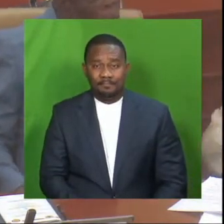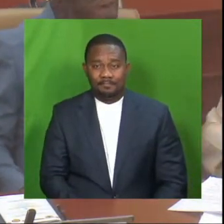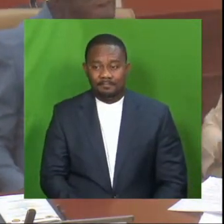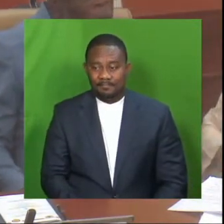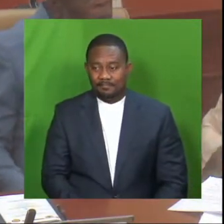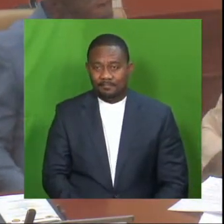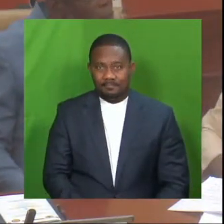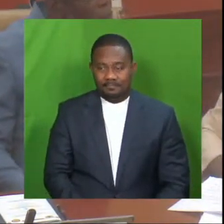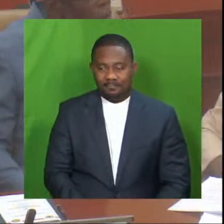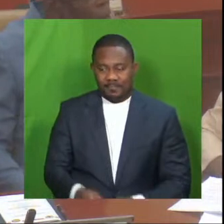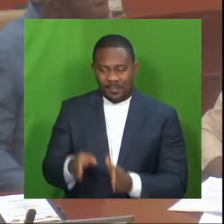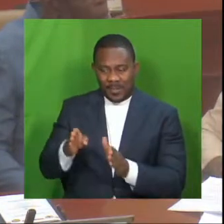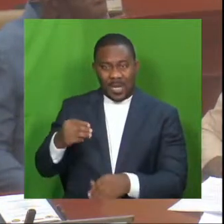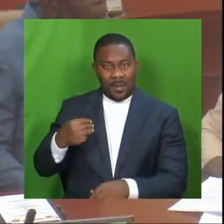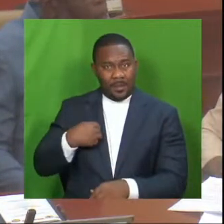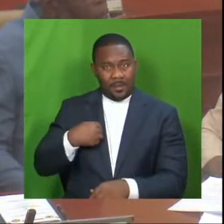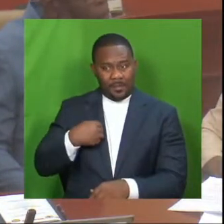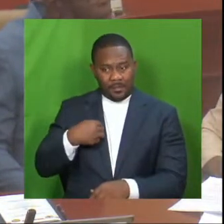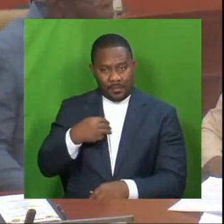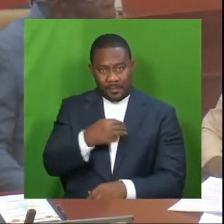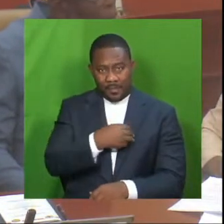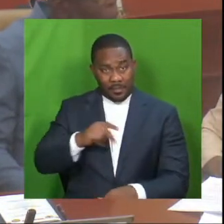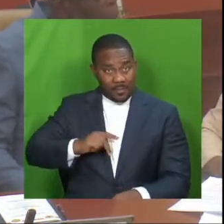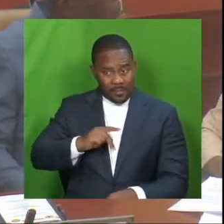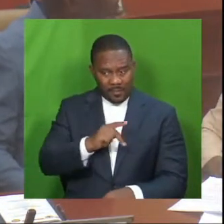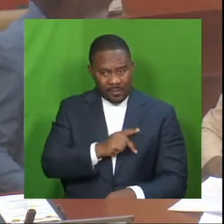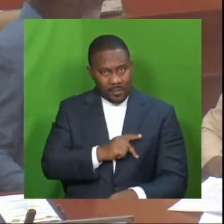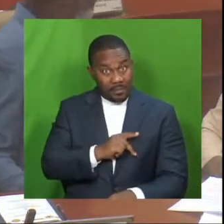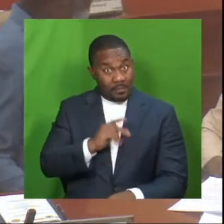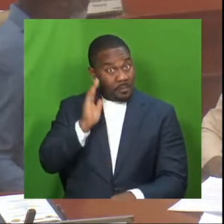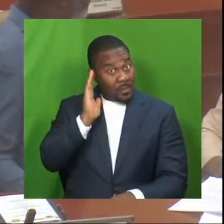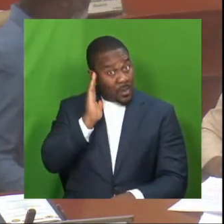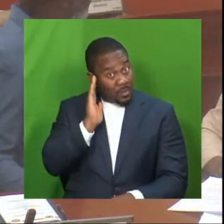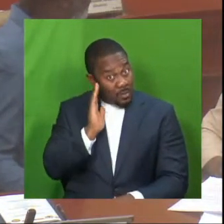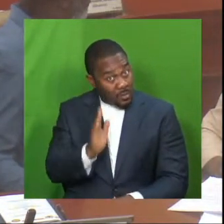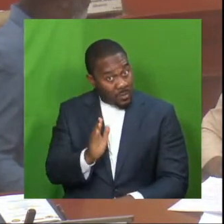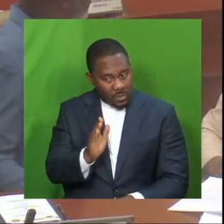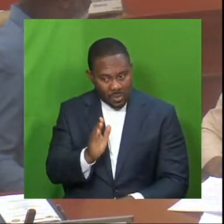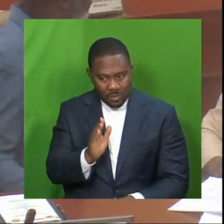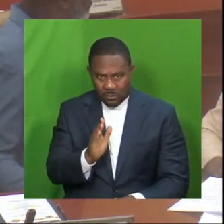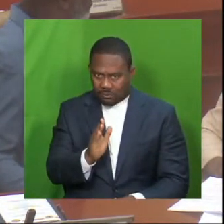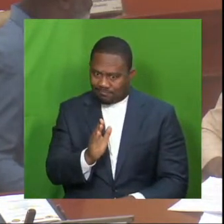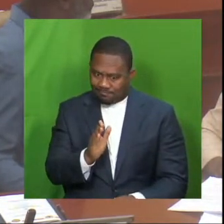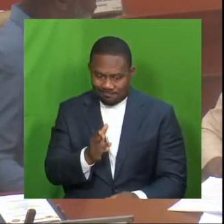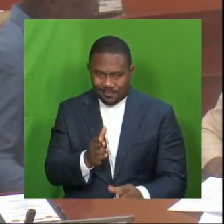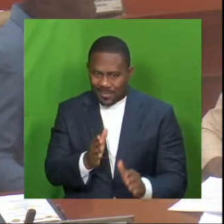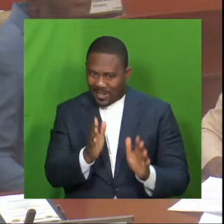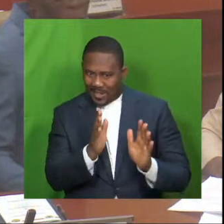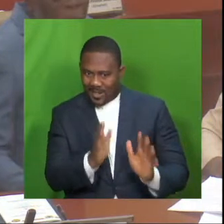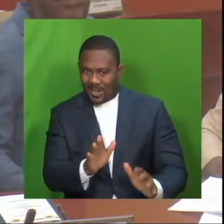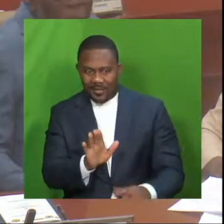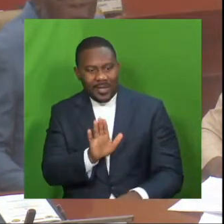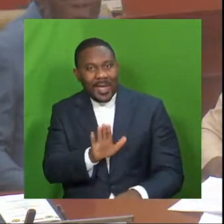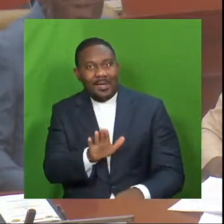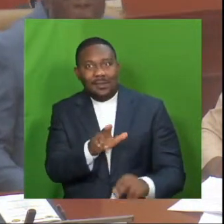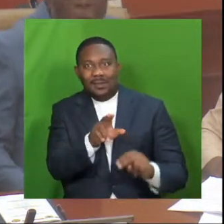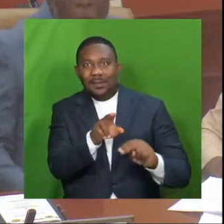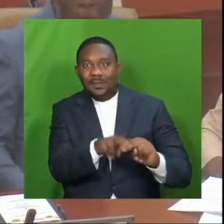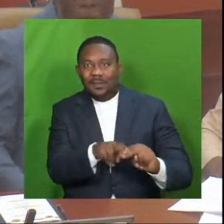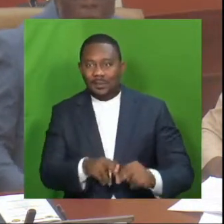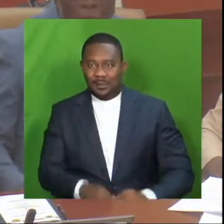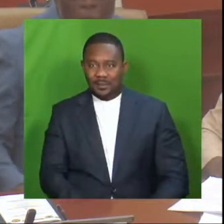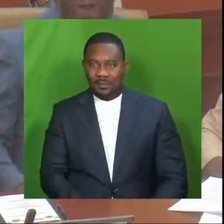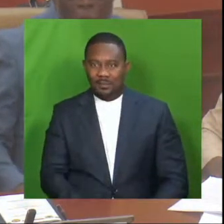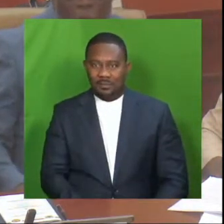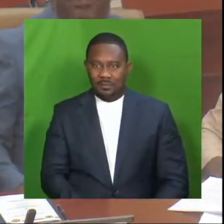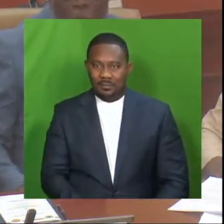of parliament shall vacate his seat. Vacate his seat. So me, even your